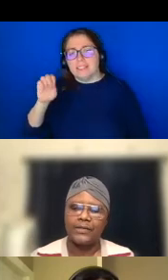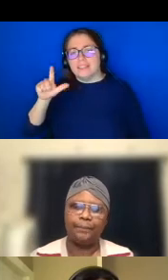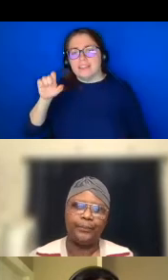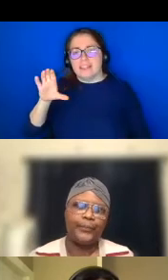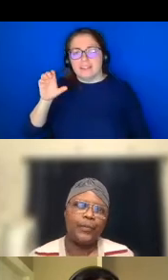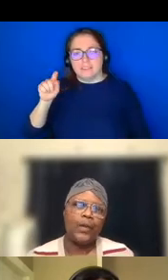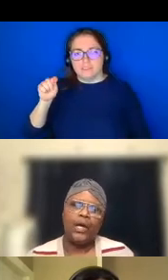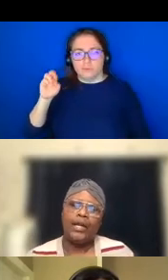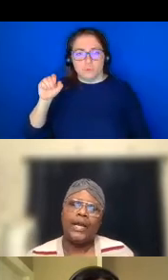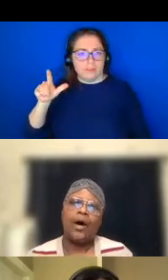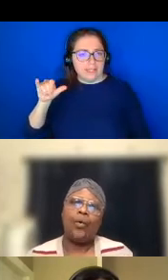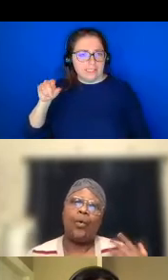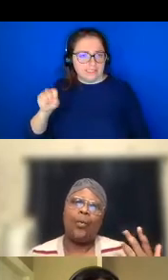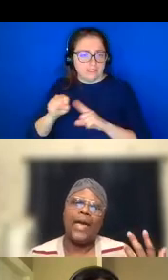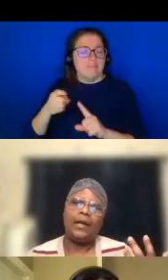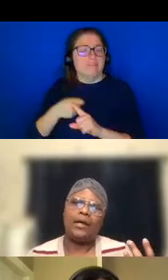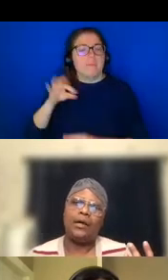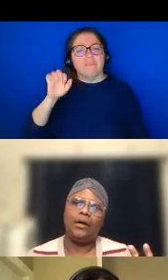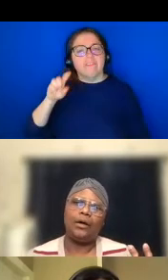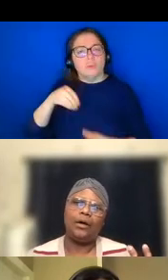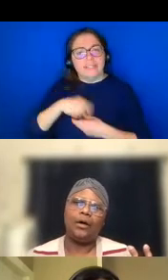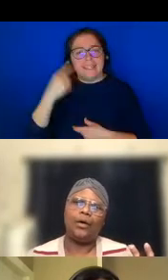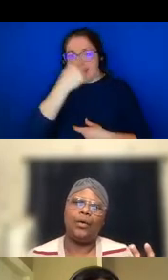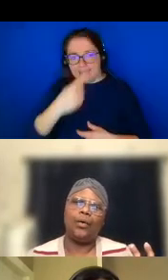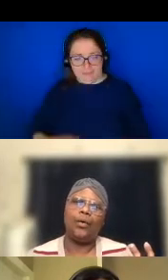eyes. Now, when